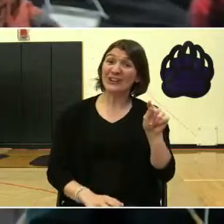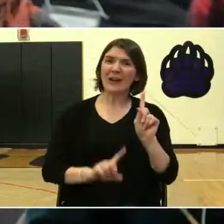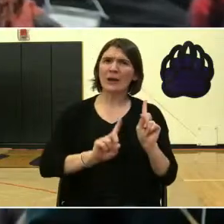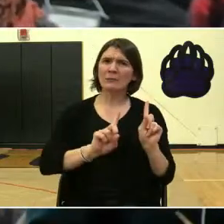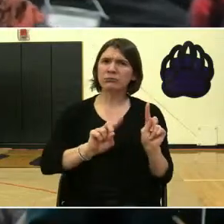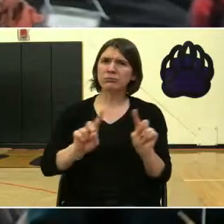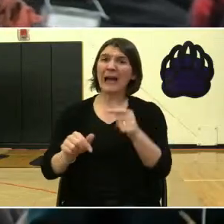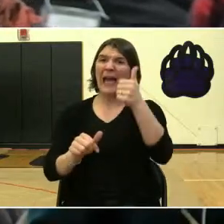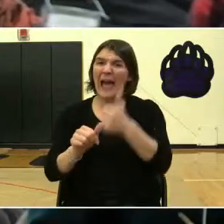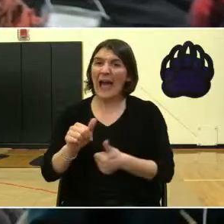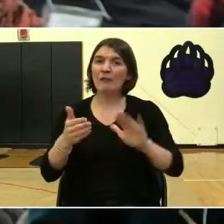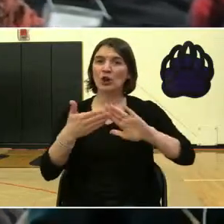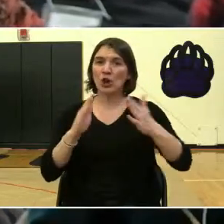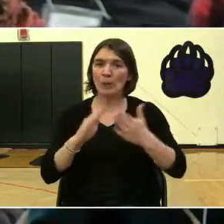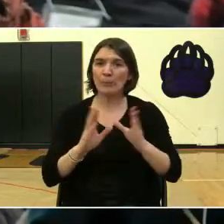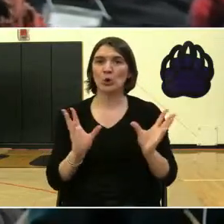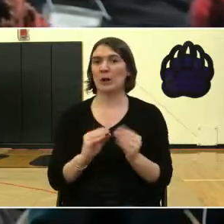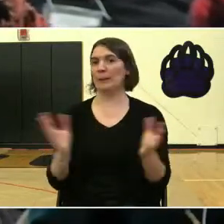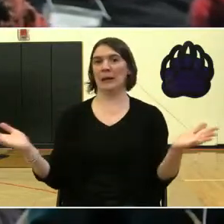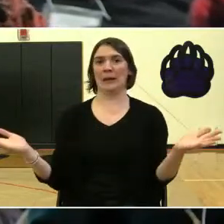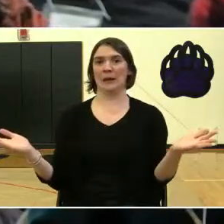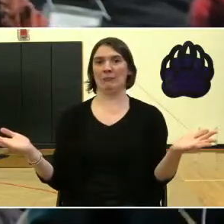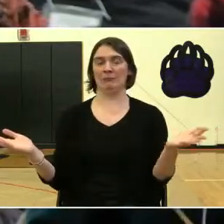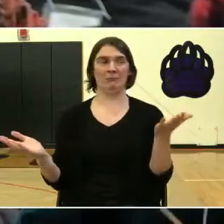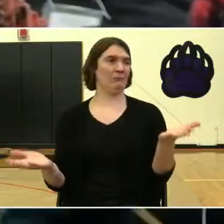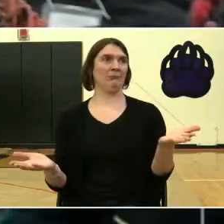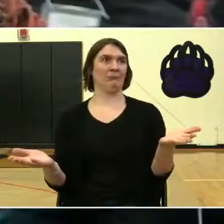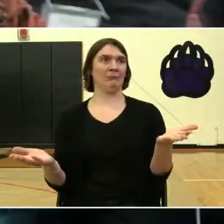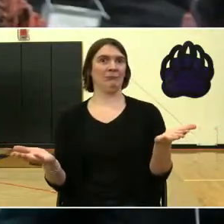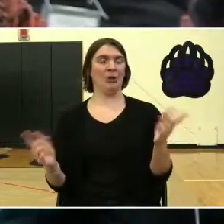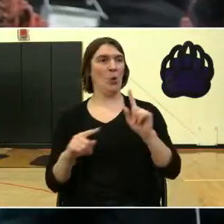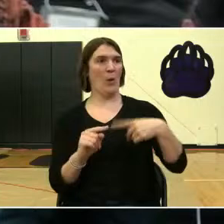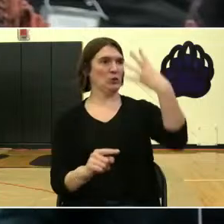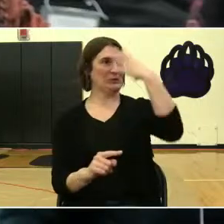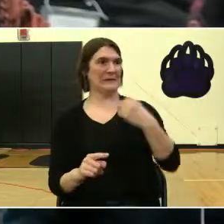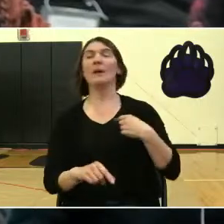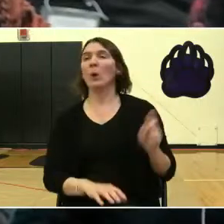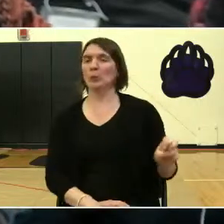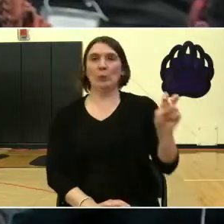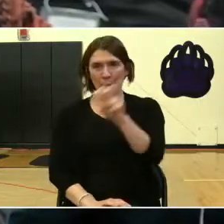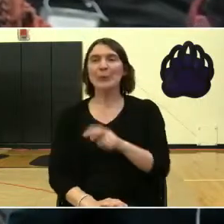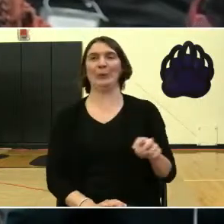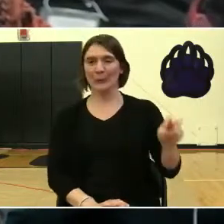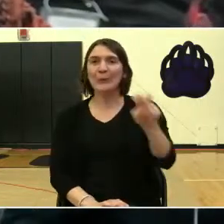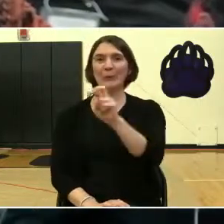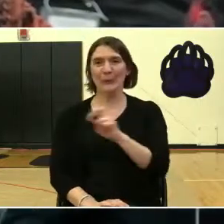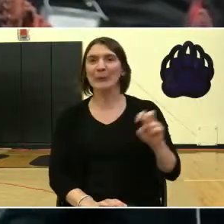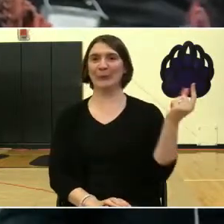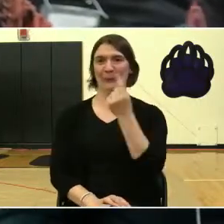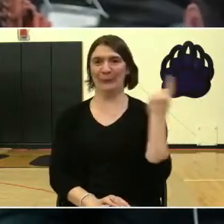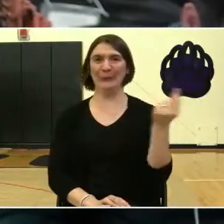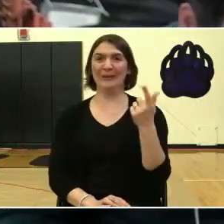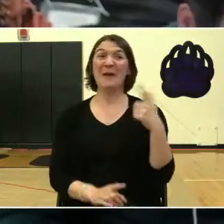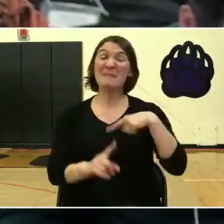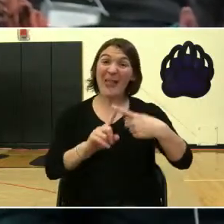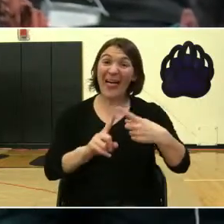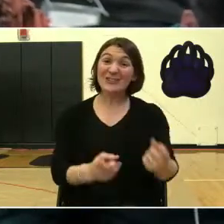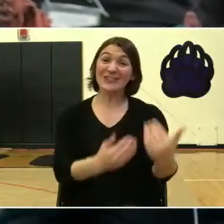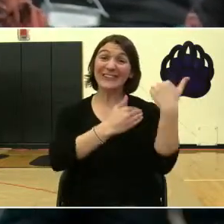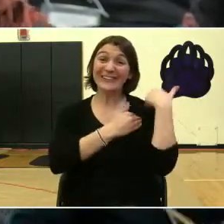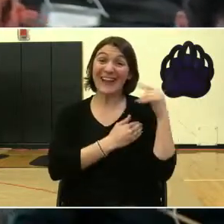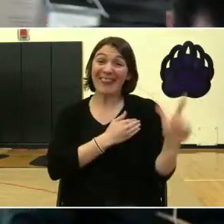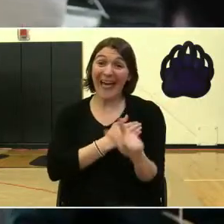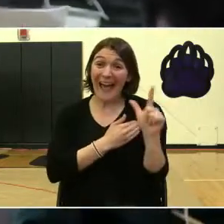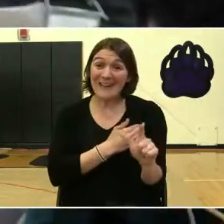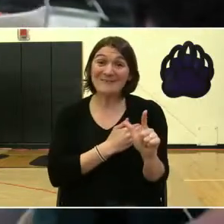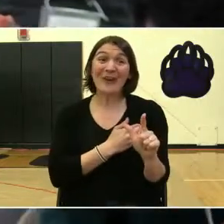every Community neighborhood meeting and I don't even know when she sleeps she's just present everywhere as well as taking over um the